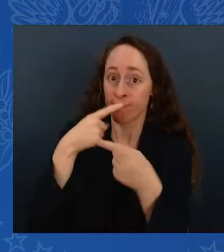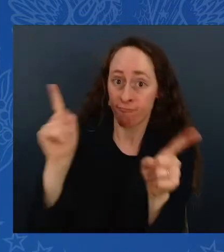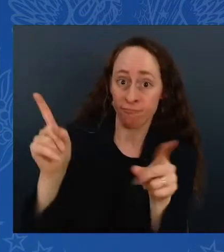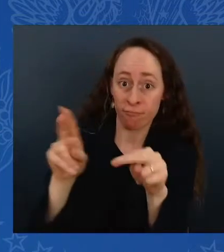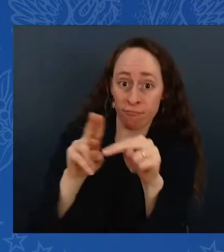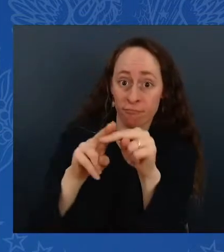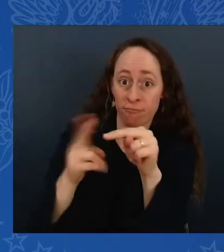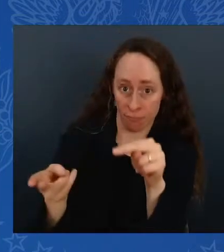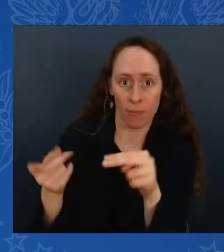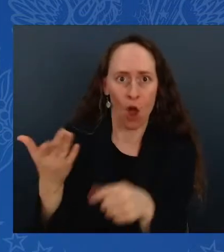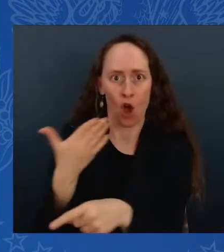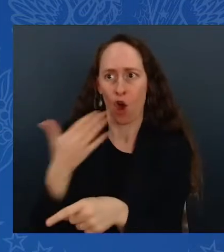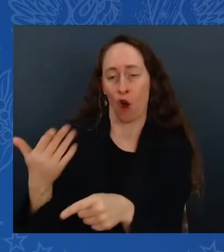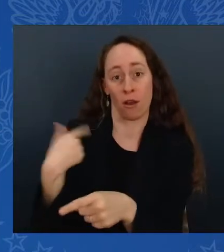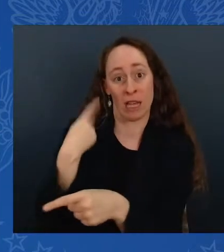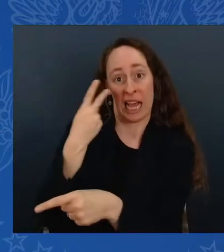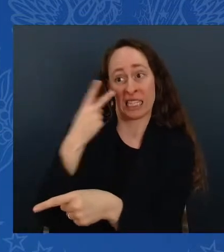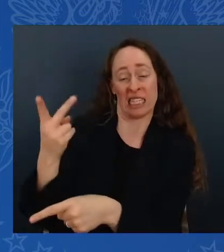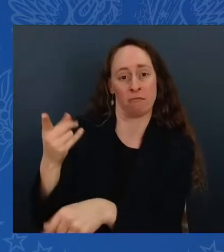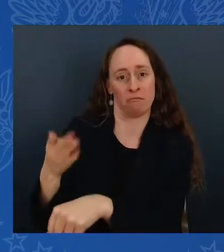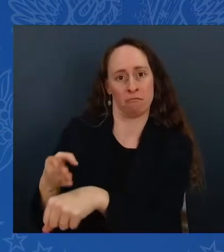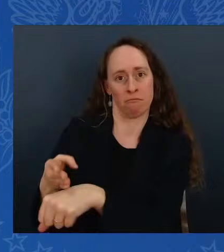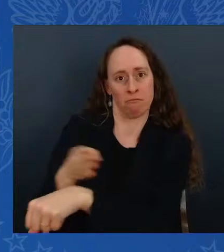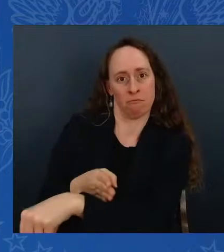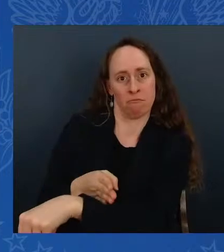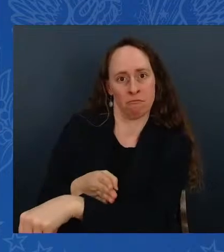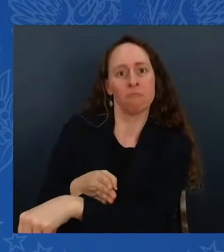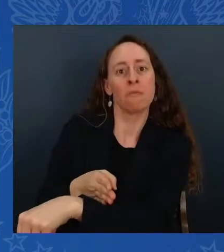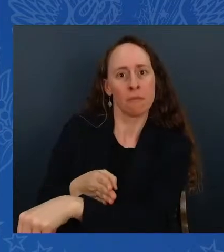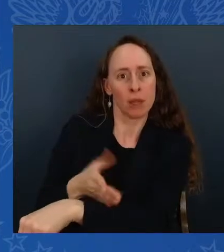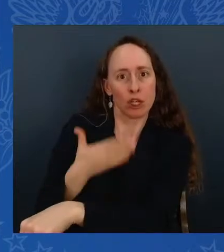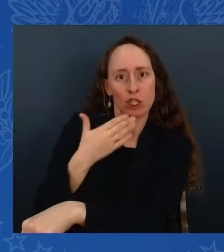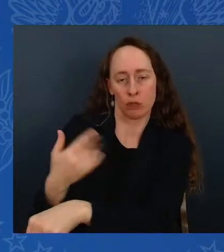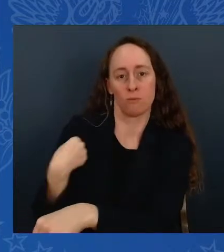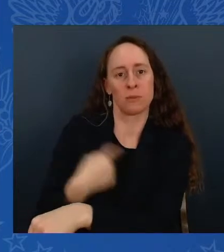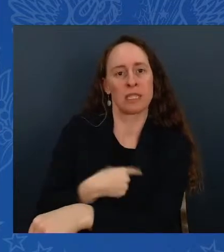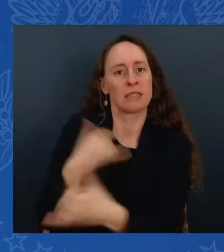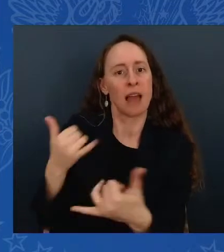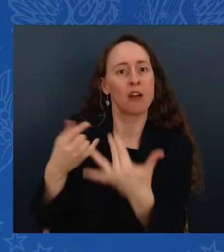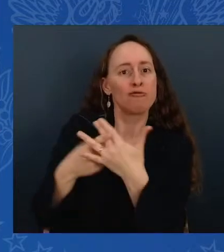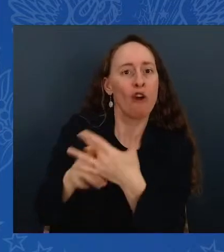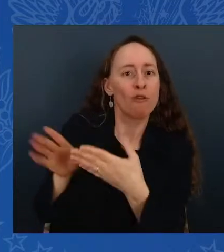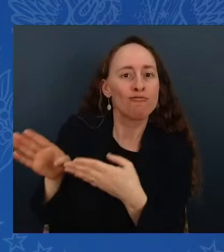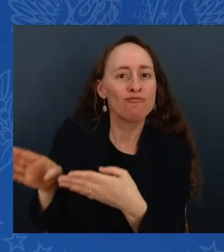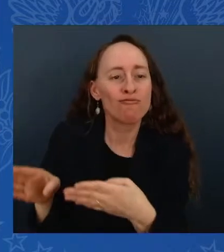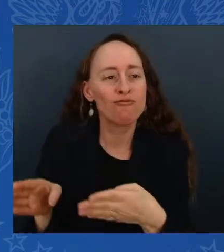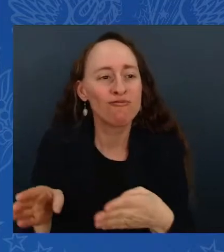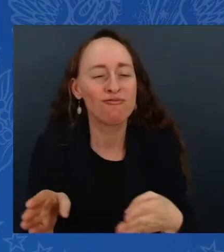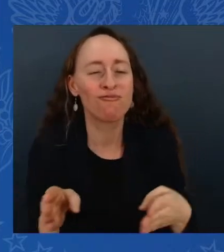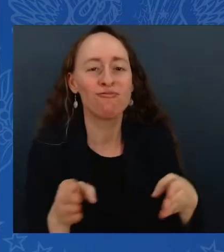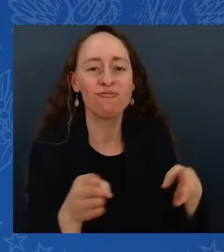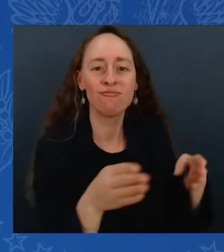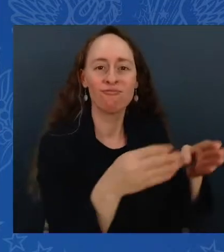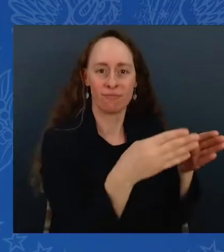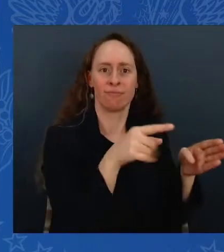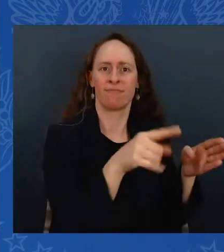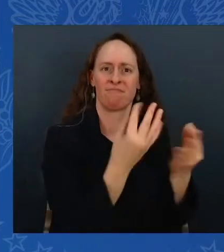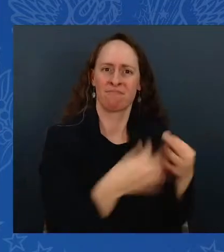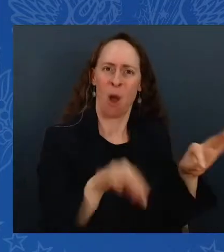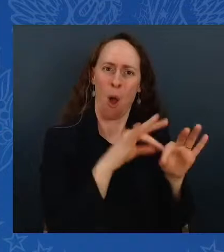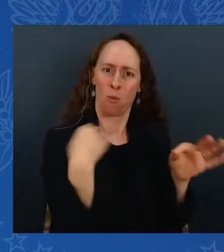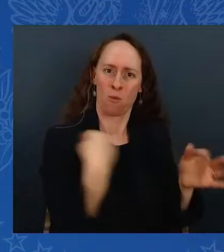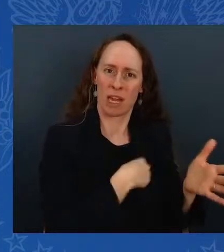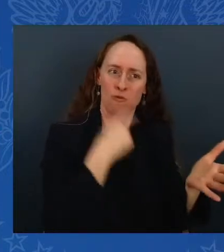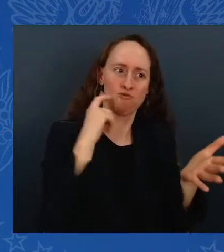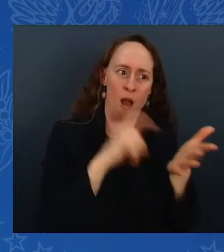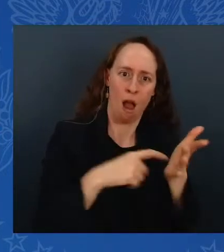of our economy and our recovery. You know, I believe it's important for the country to recognize this progress because if we